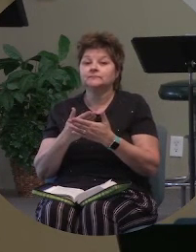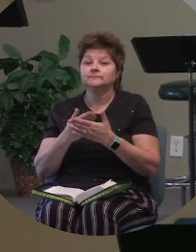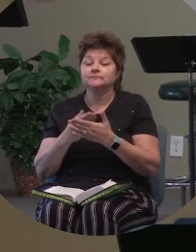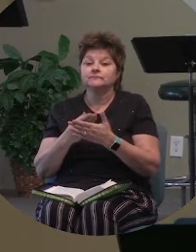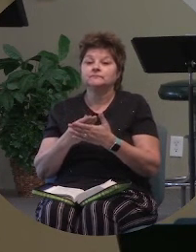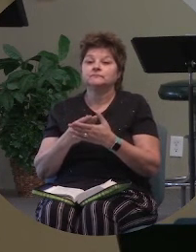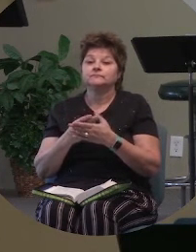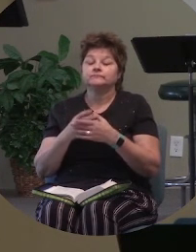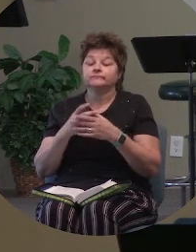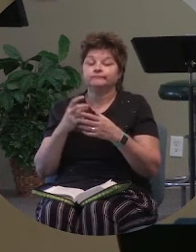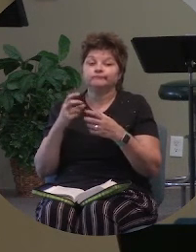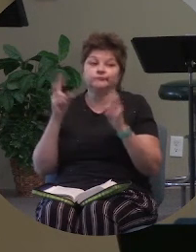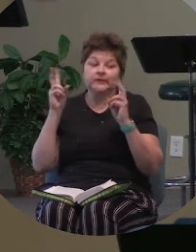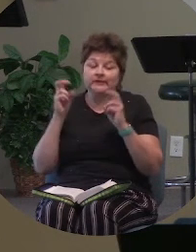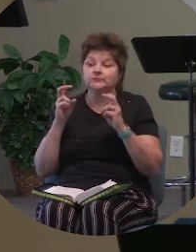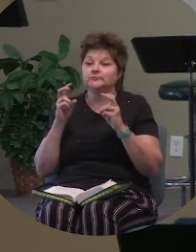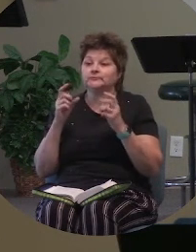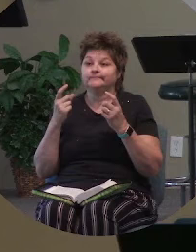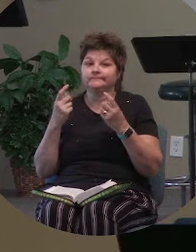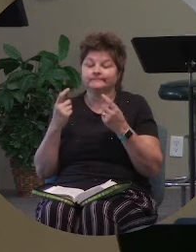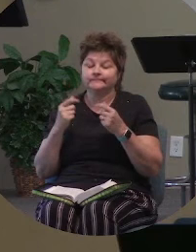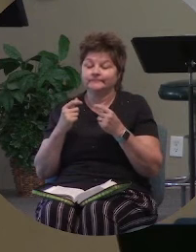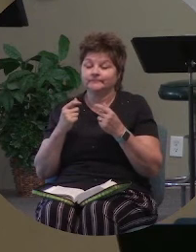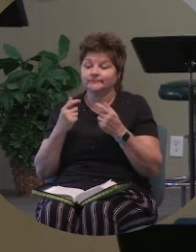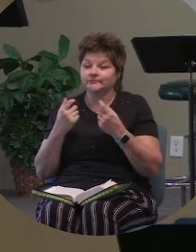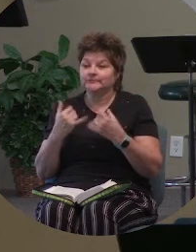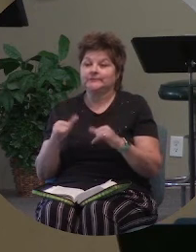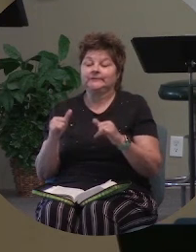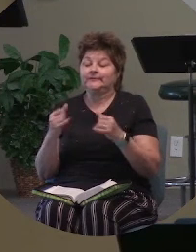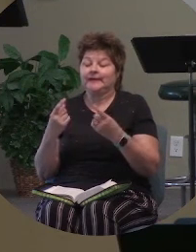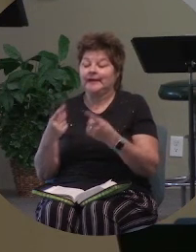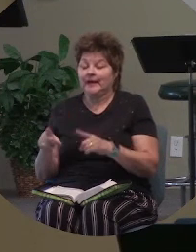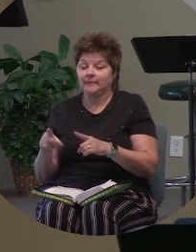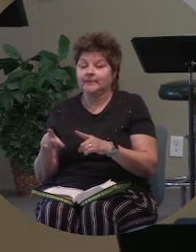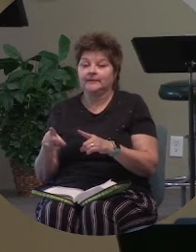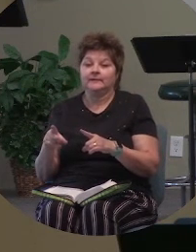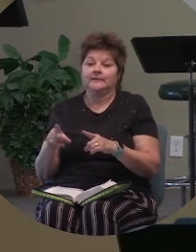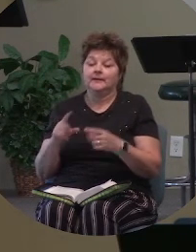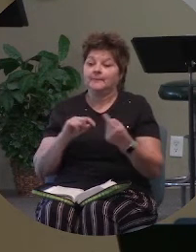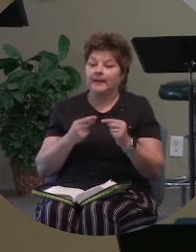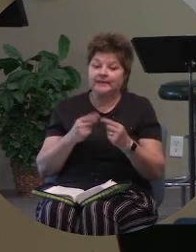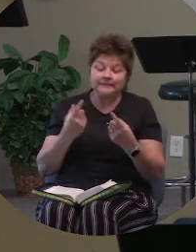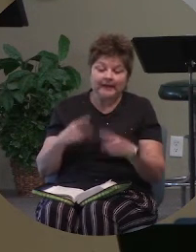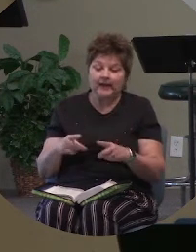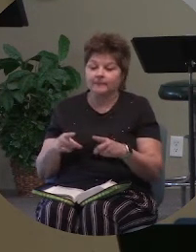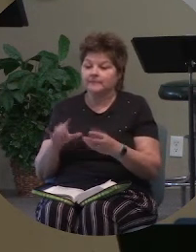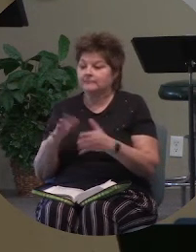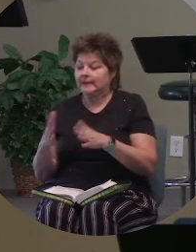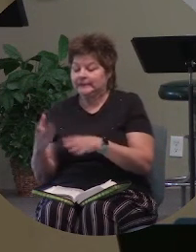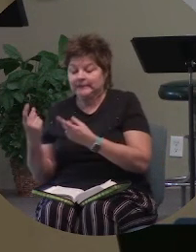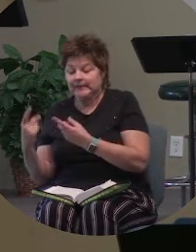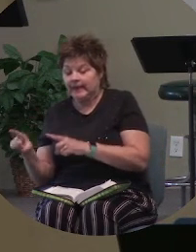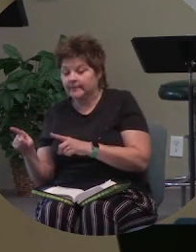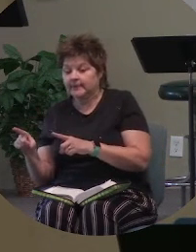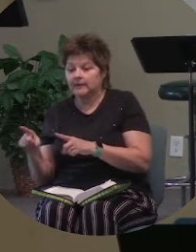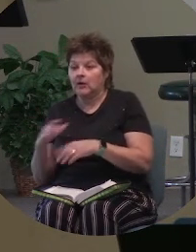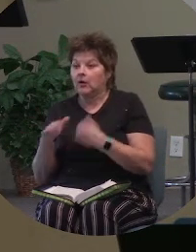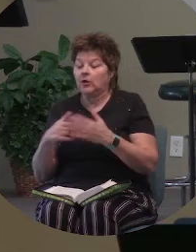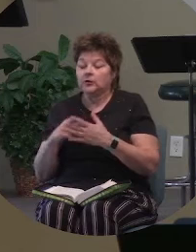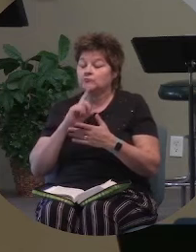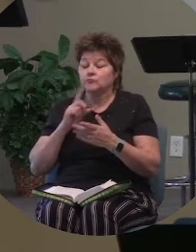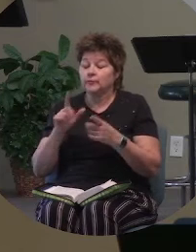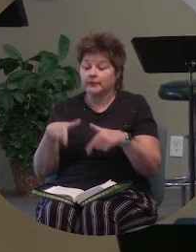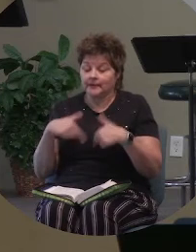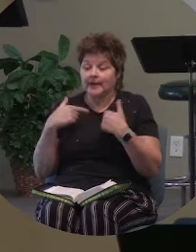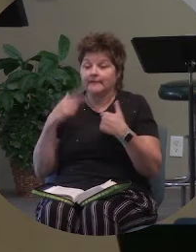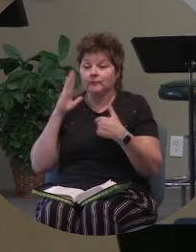are going to come. Winter's going to come. Pain's going to come. Death is going to come. All of real life is going to come.